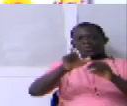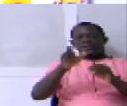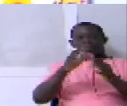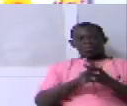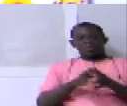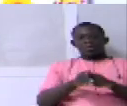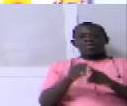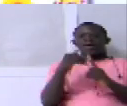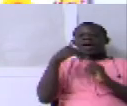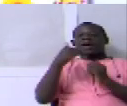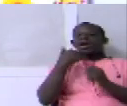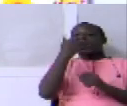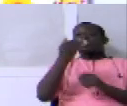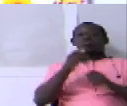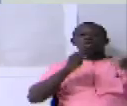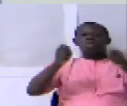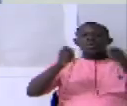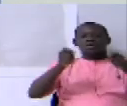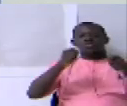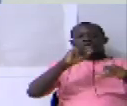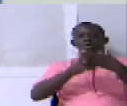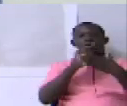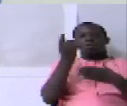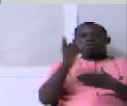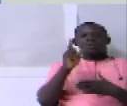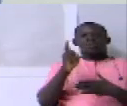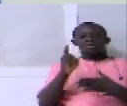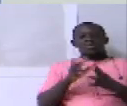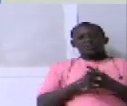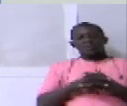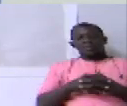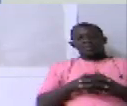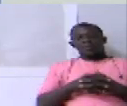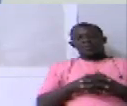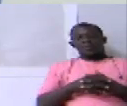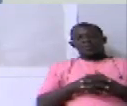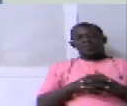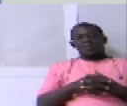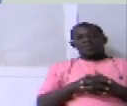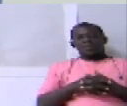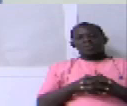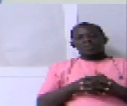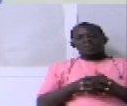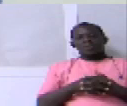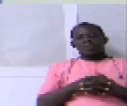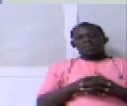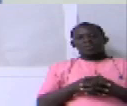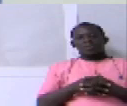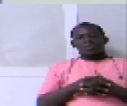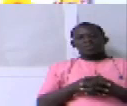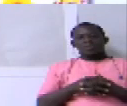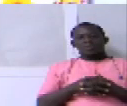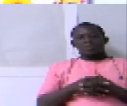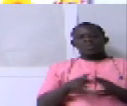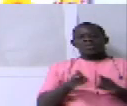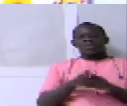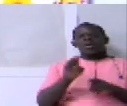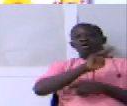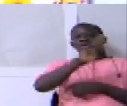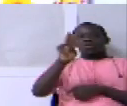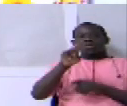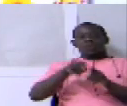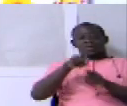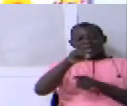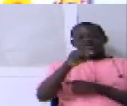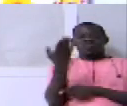it operations? Operations leba akwokunna bang. Isn't it? No. It is from the